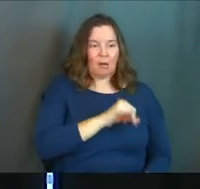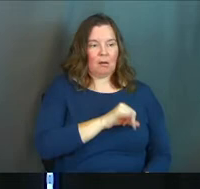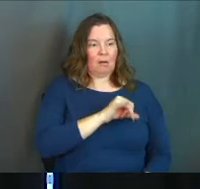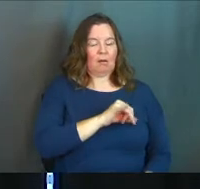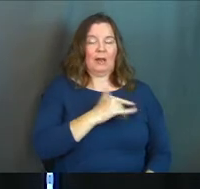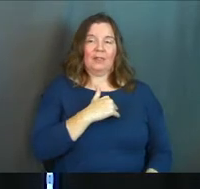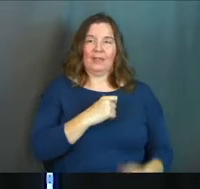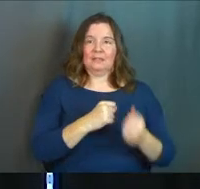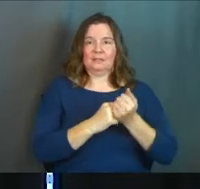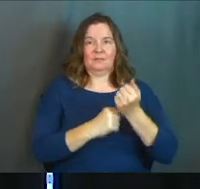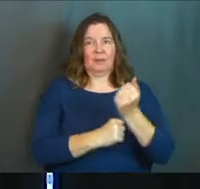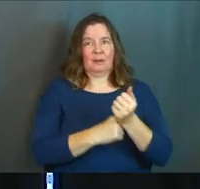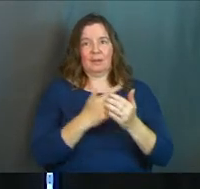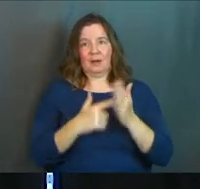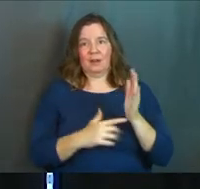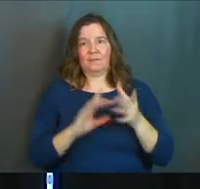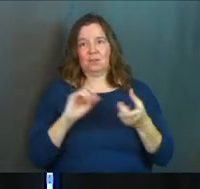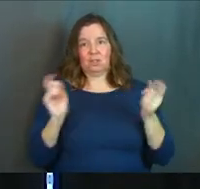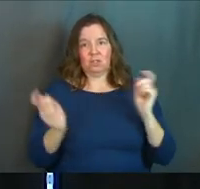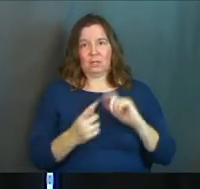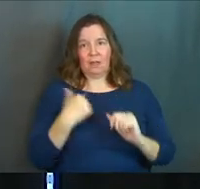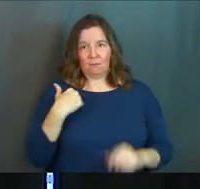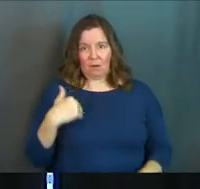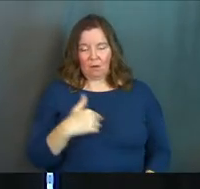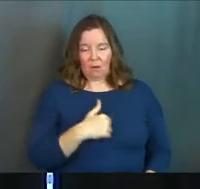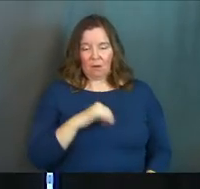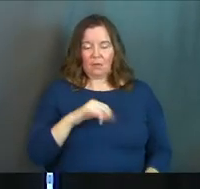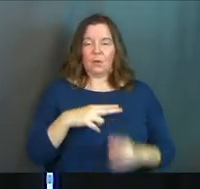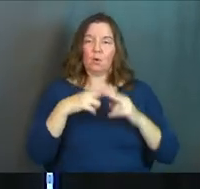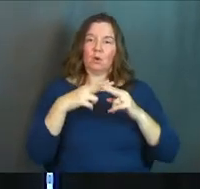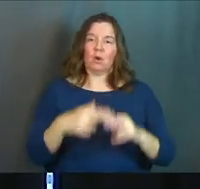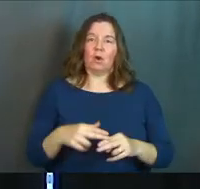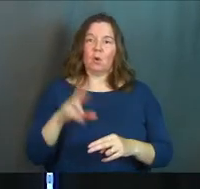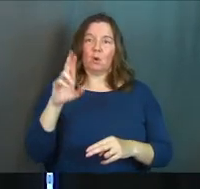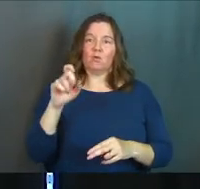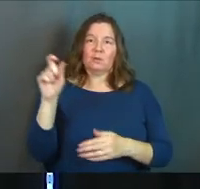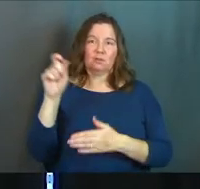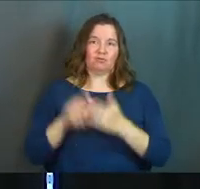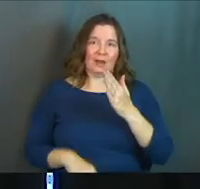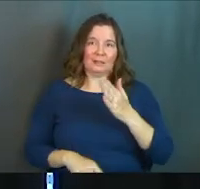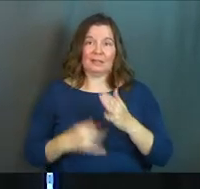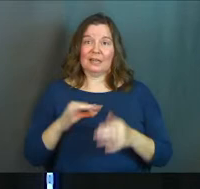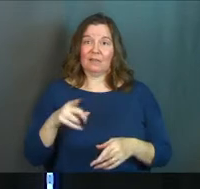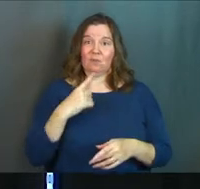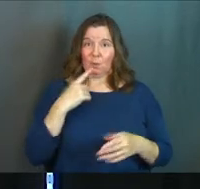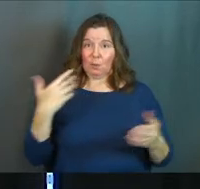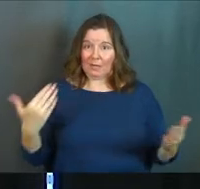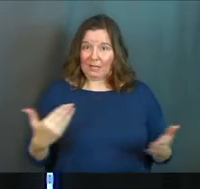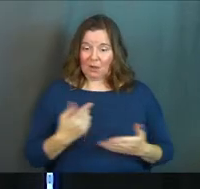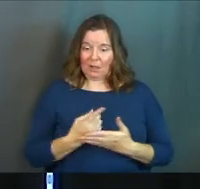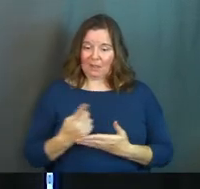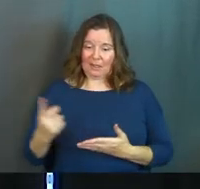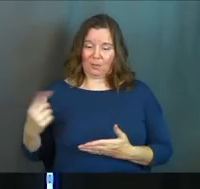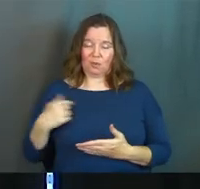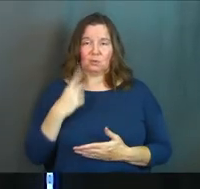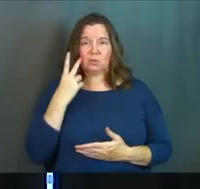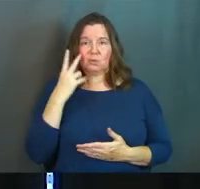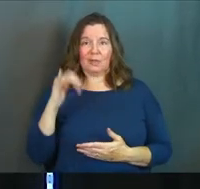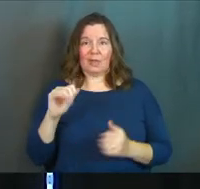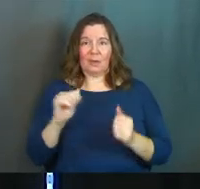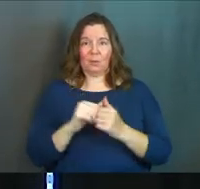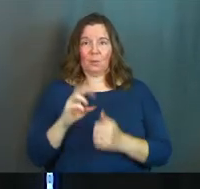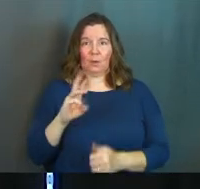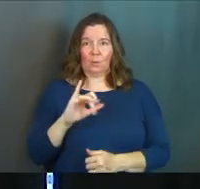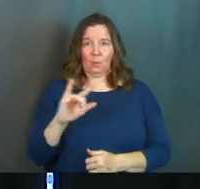so fundamental of a change for us. We're calling it a rewrite today. And if you were here last week, you saw that